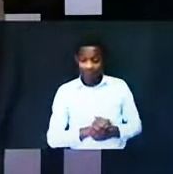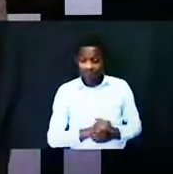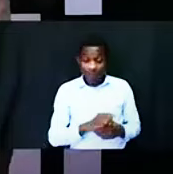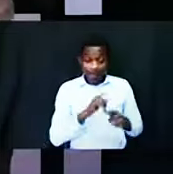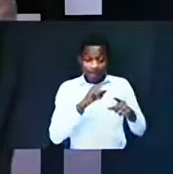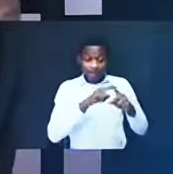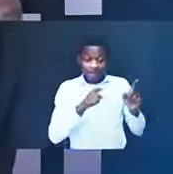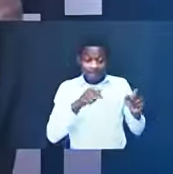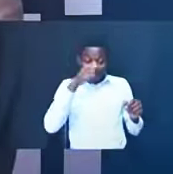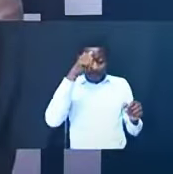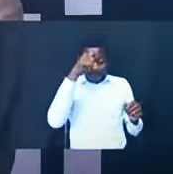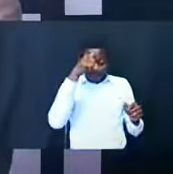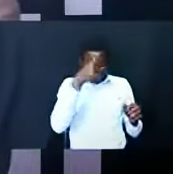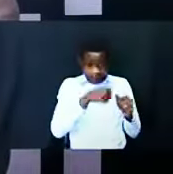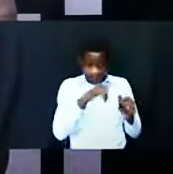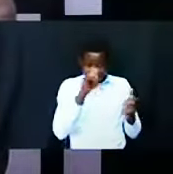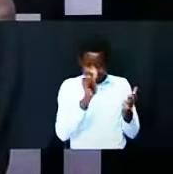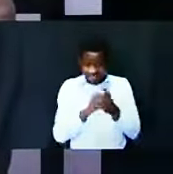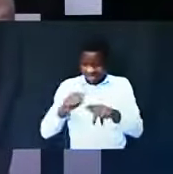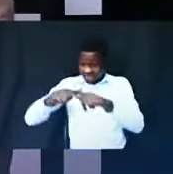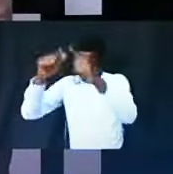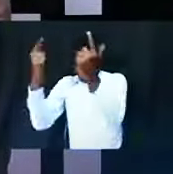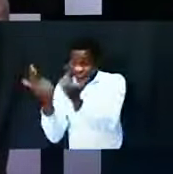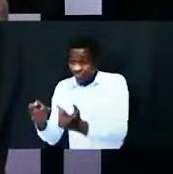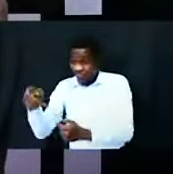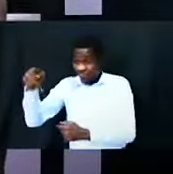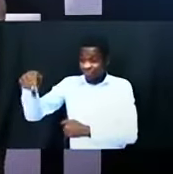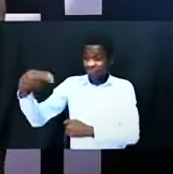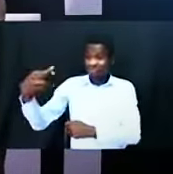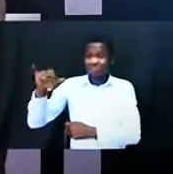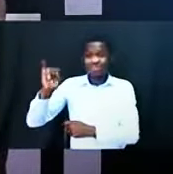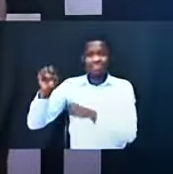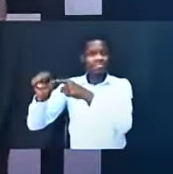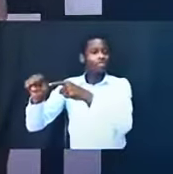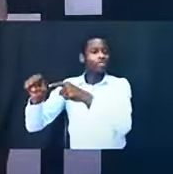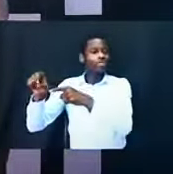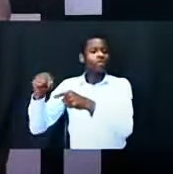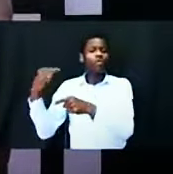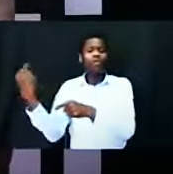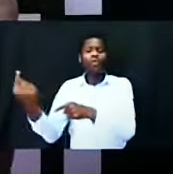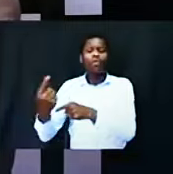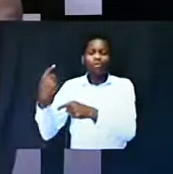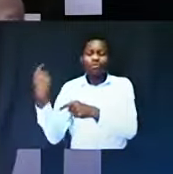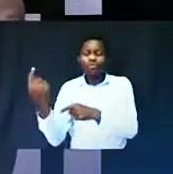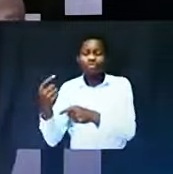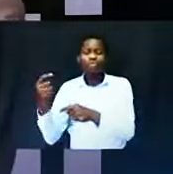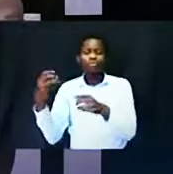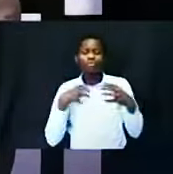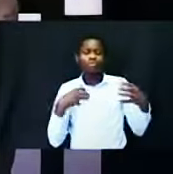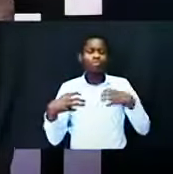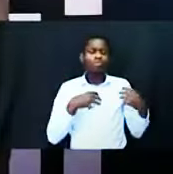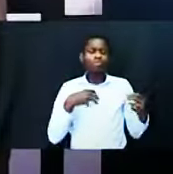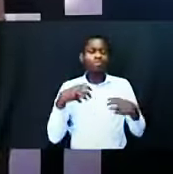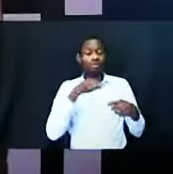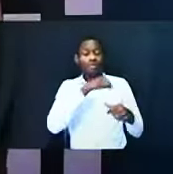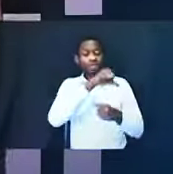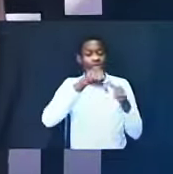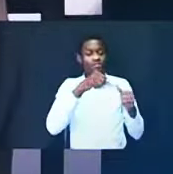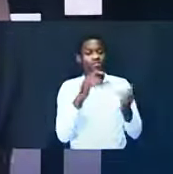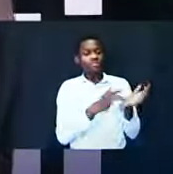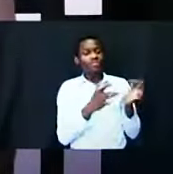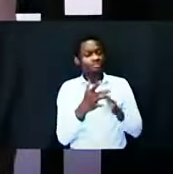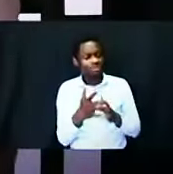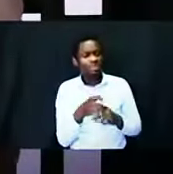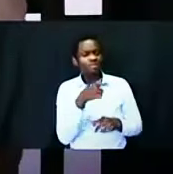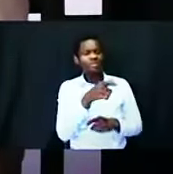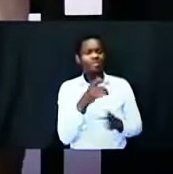whether they should kill him, what they wanted to do something to him, because to them he was causing trouble. Na ye yen